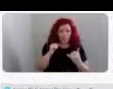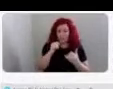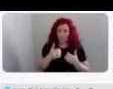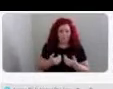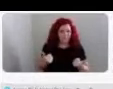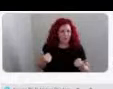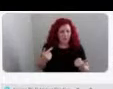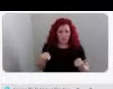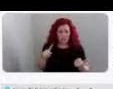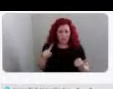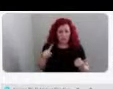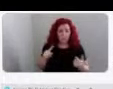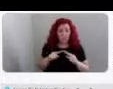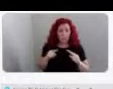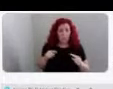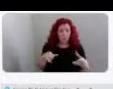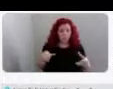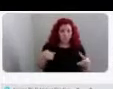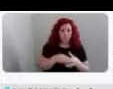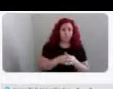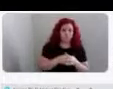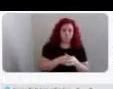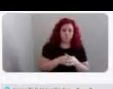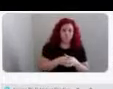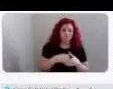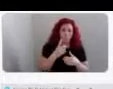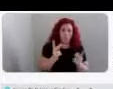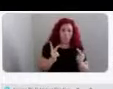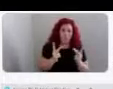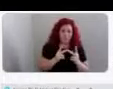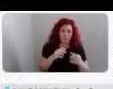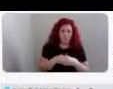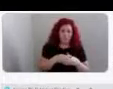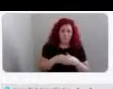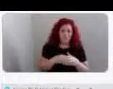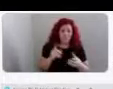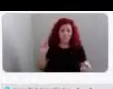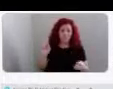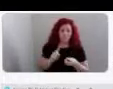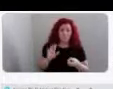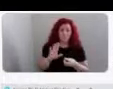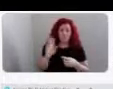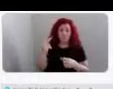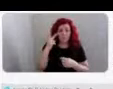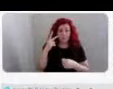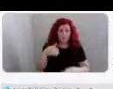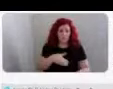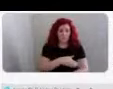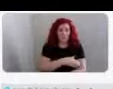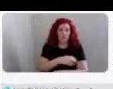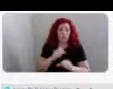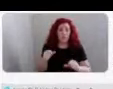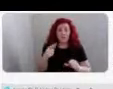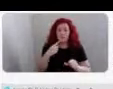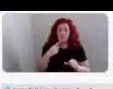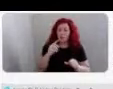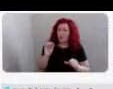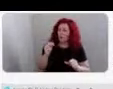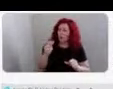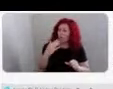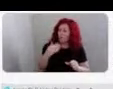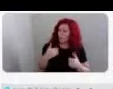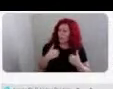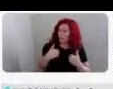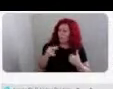them but we are packing them um and this reduces their political power we can say oh good we've got